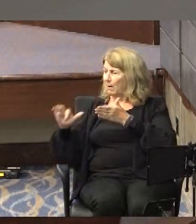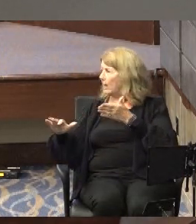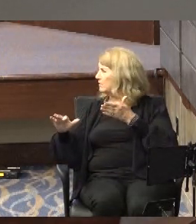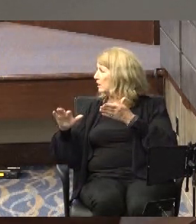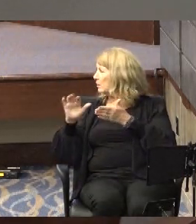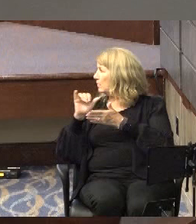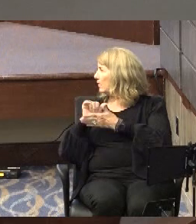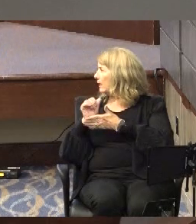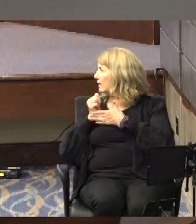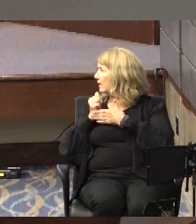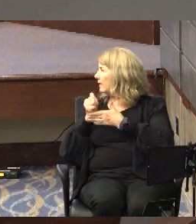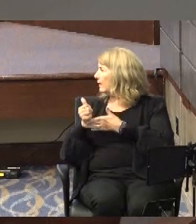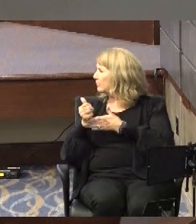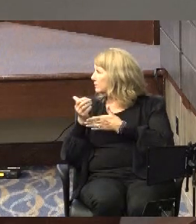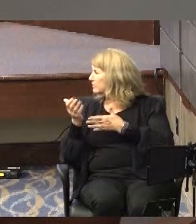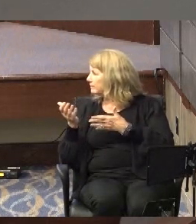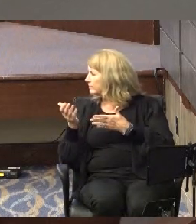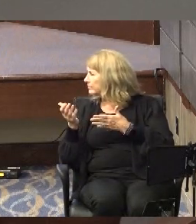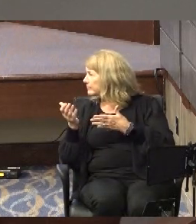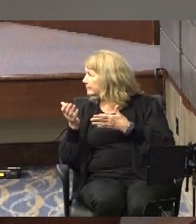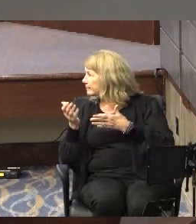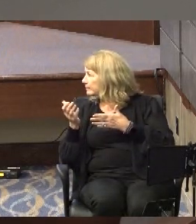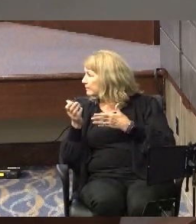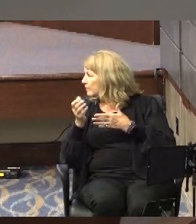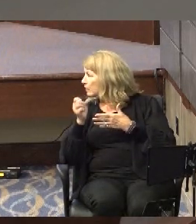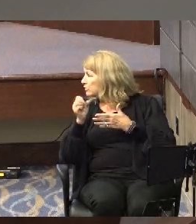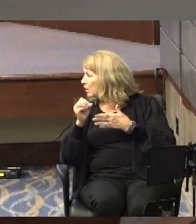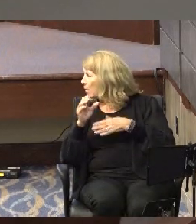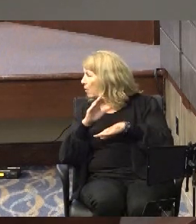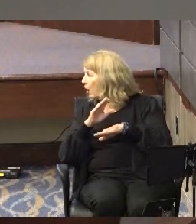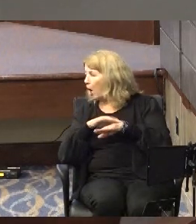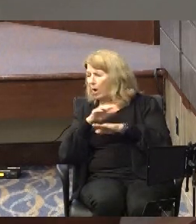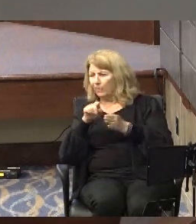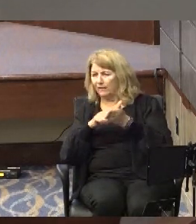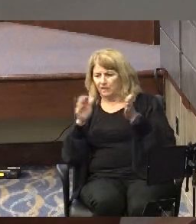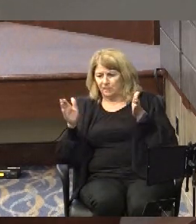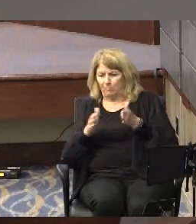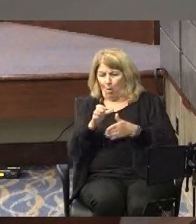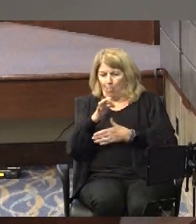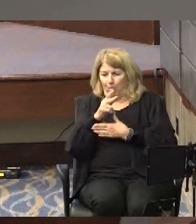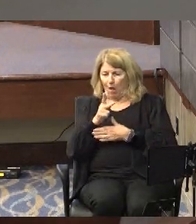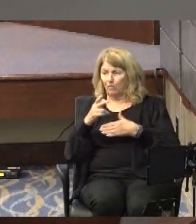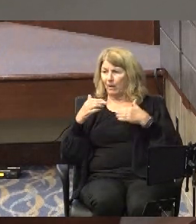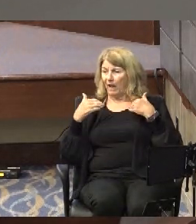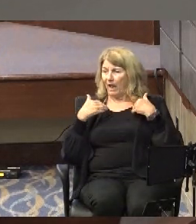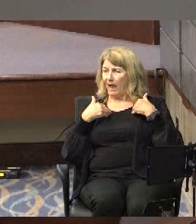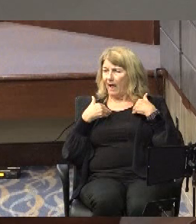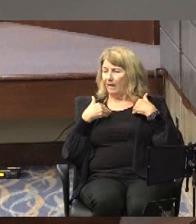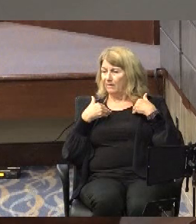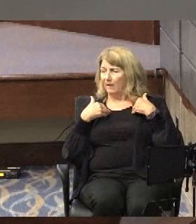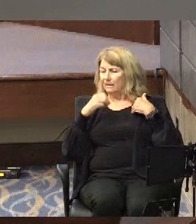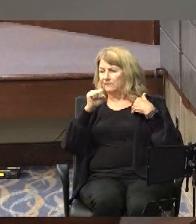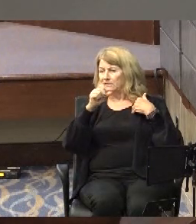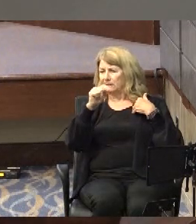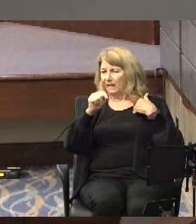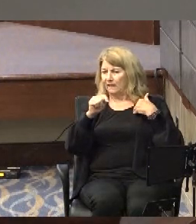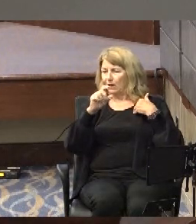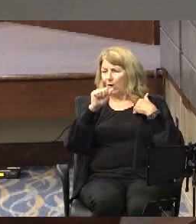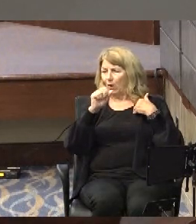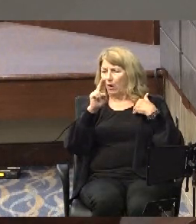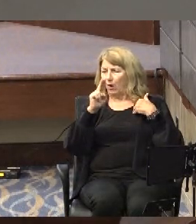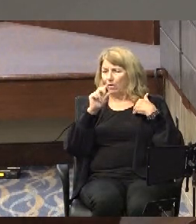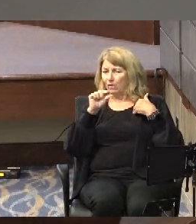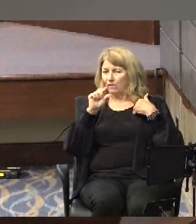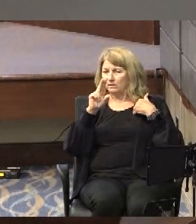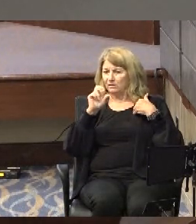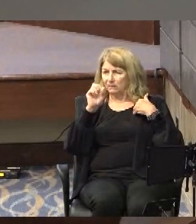house actually faces off Columbus. So on this little block here, we have St. Albans Annex, and then you have my property. So we're